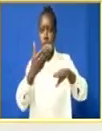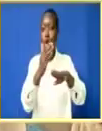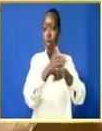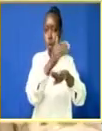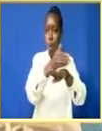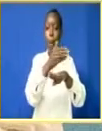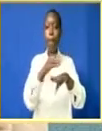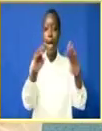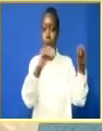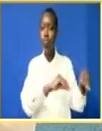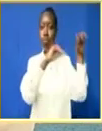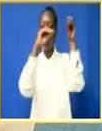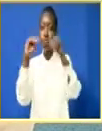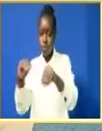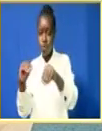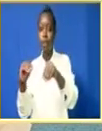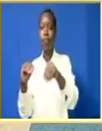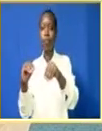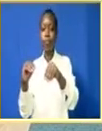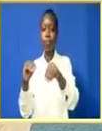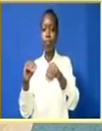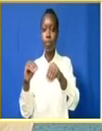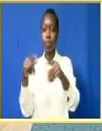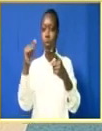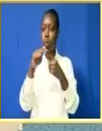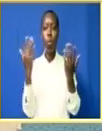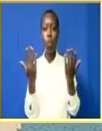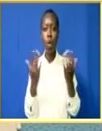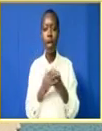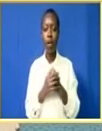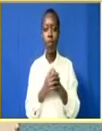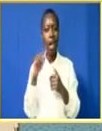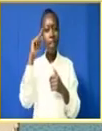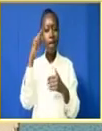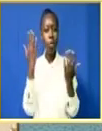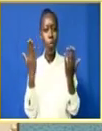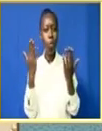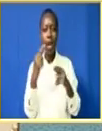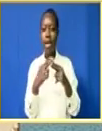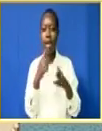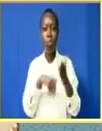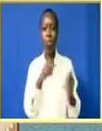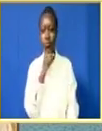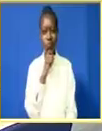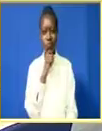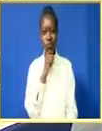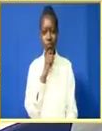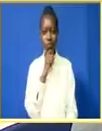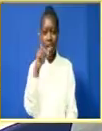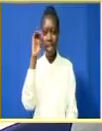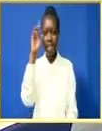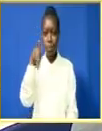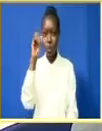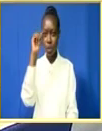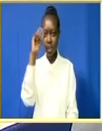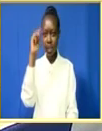It's transported to a mm-hmm. Delocation. Okay. To a what? Let's take it